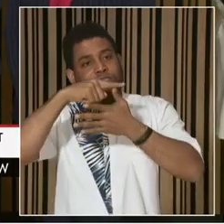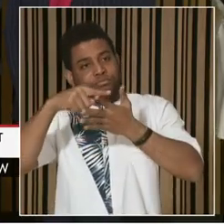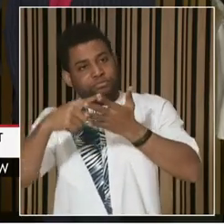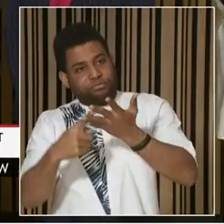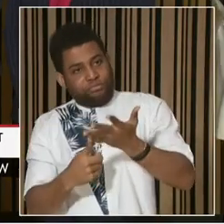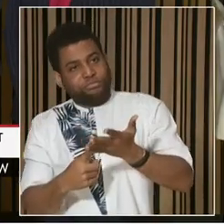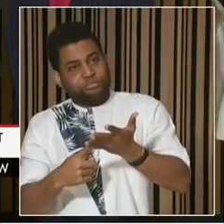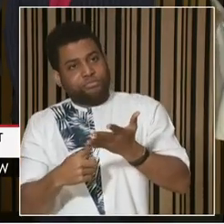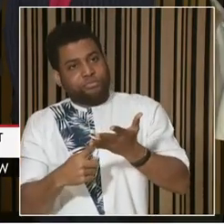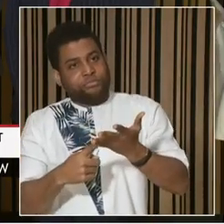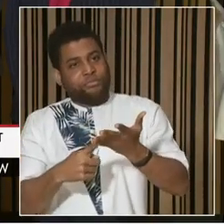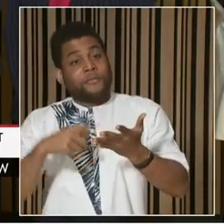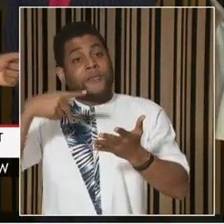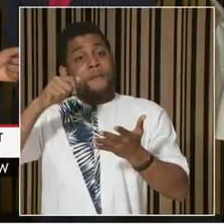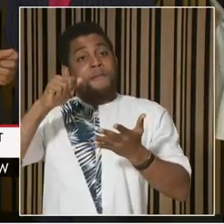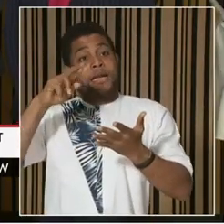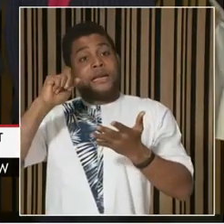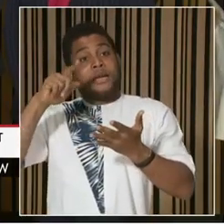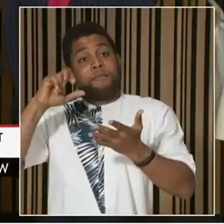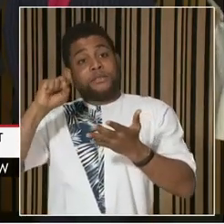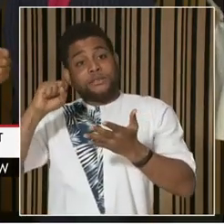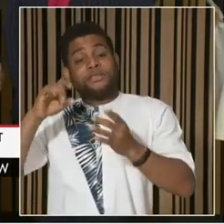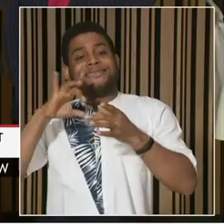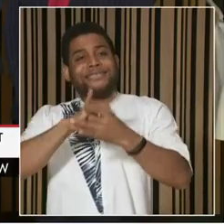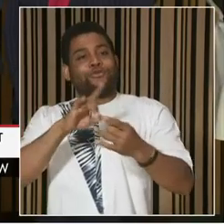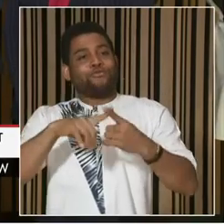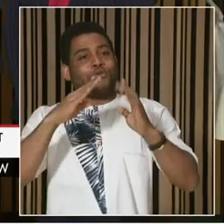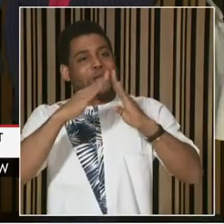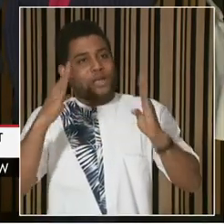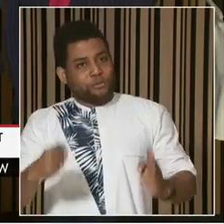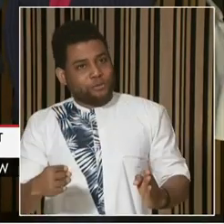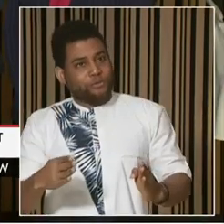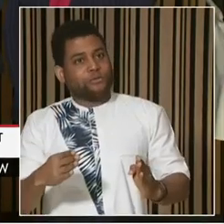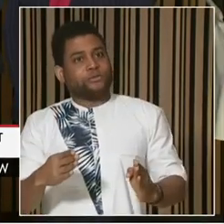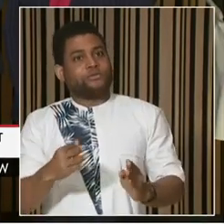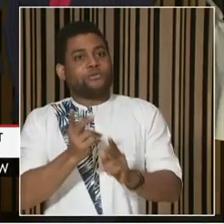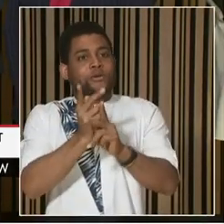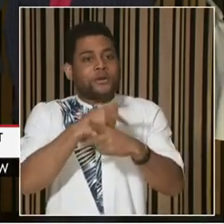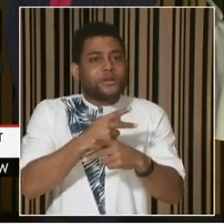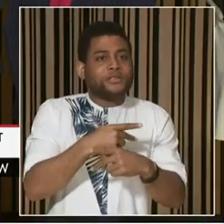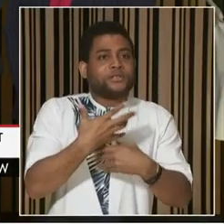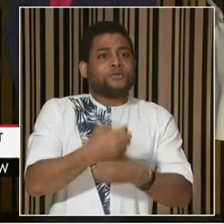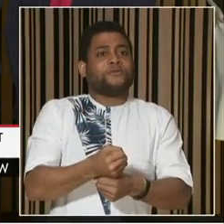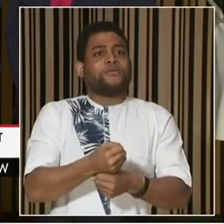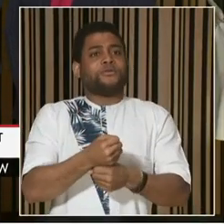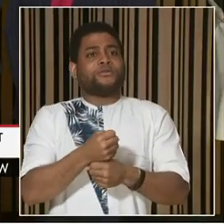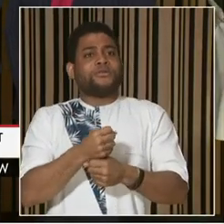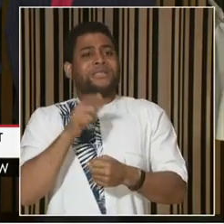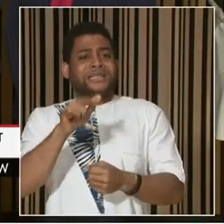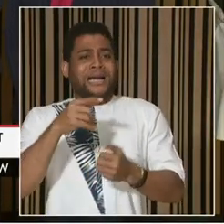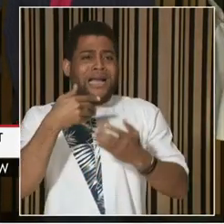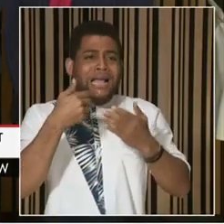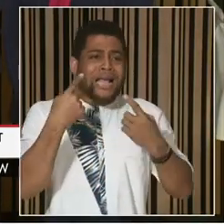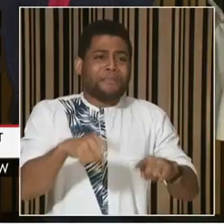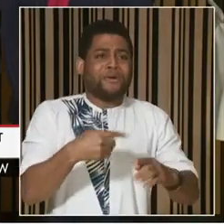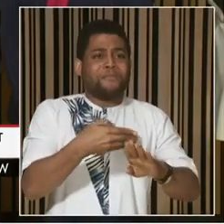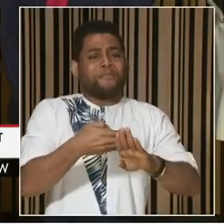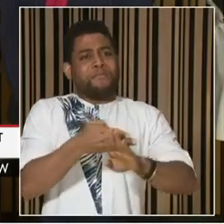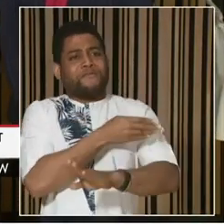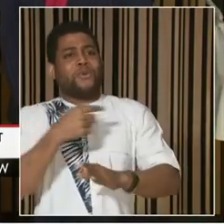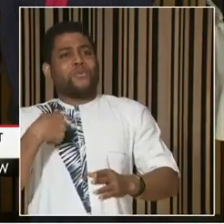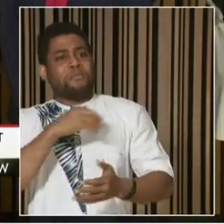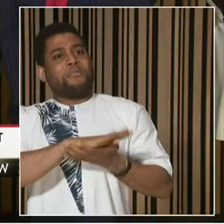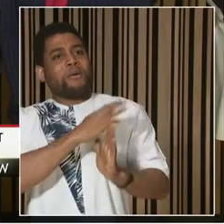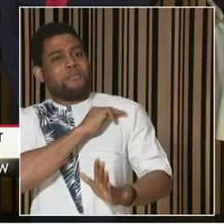Fund, keeping in mind that some delivered before I was mayor that were outside of those parameters. But it is